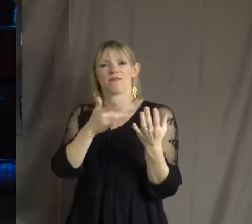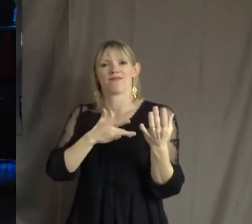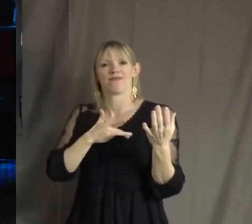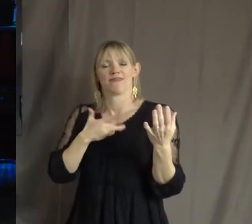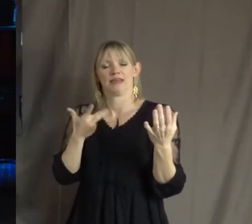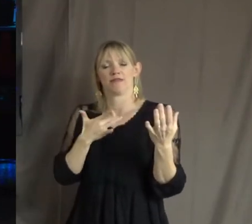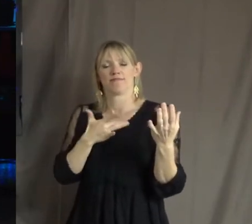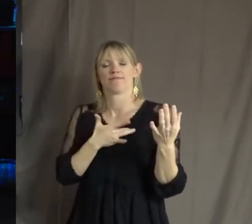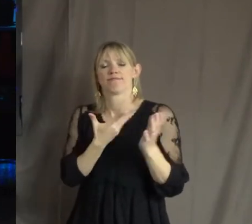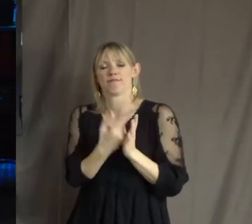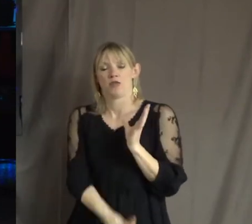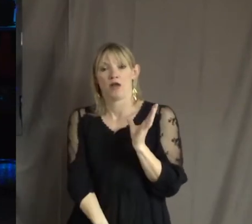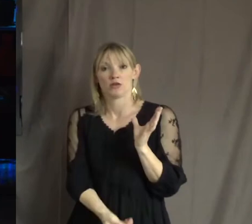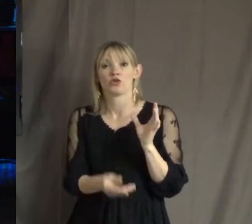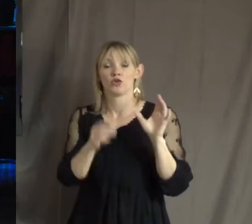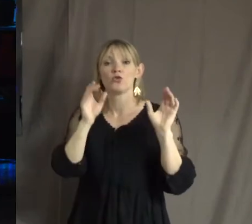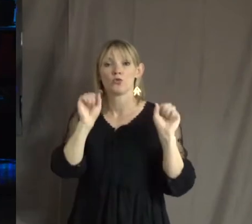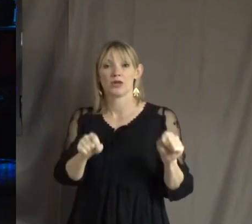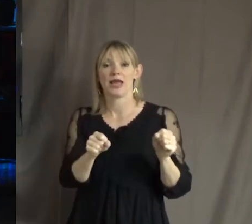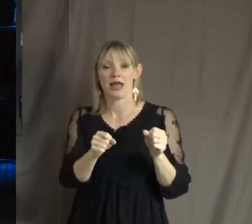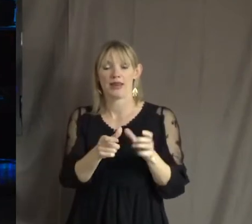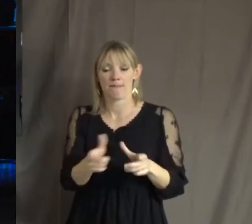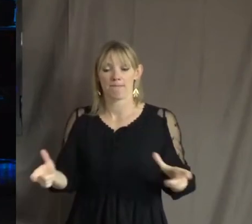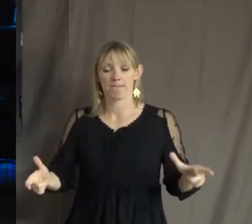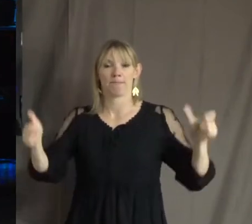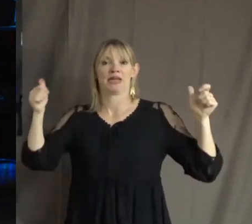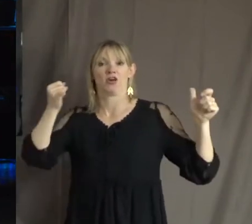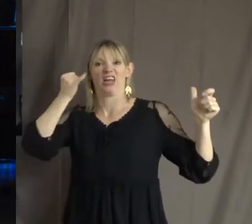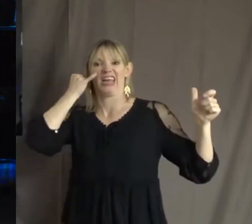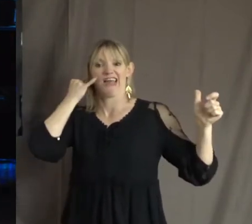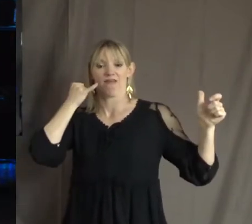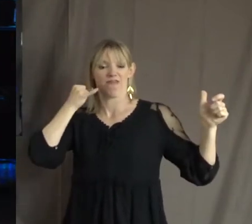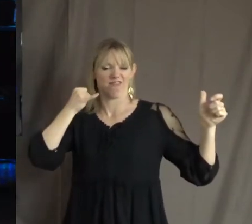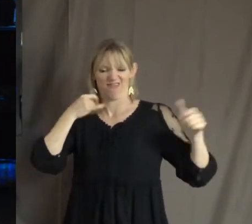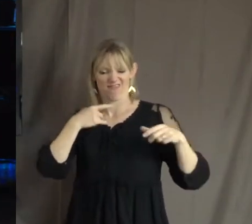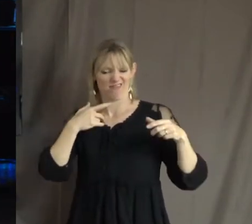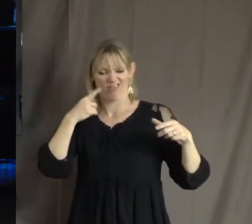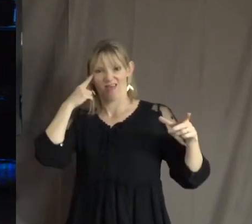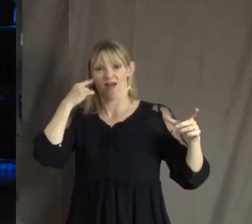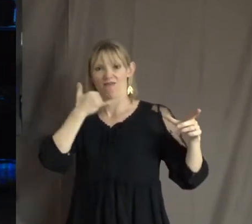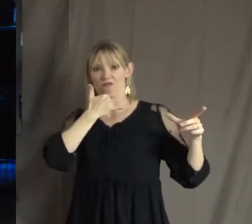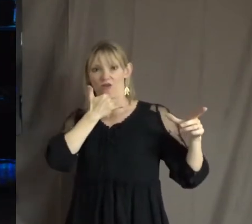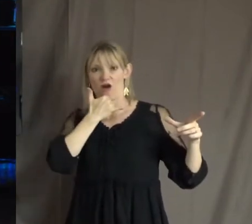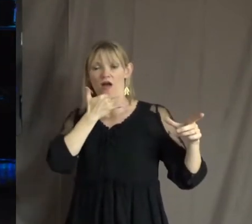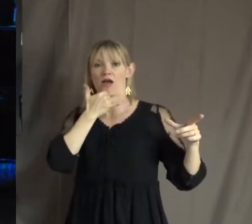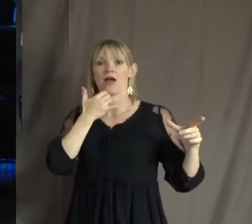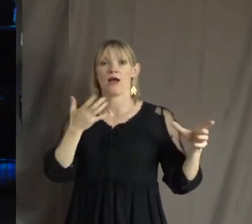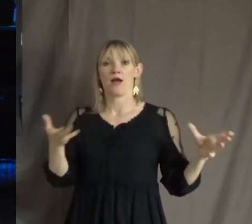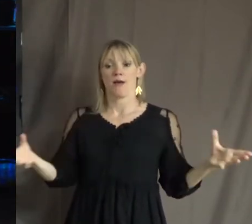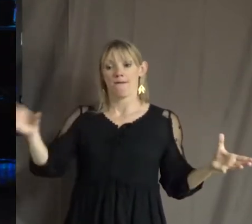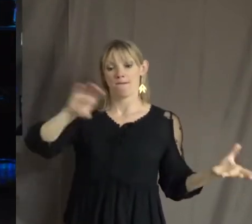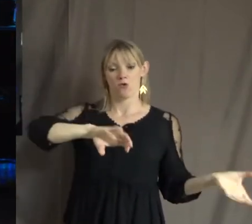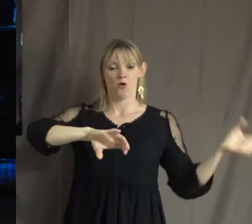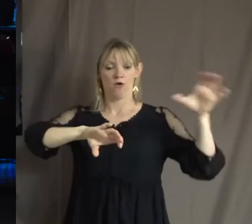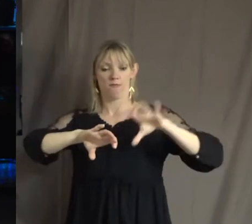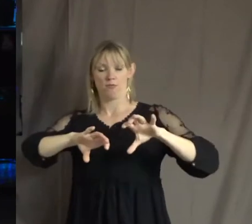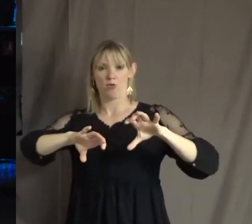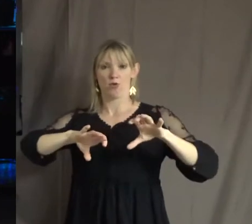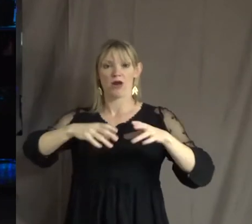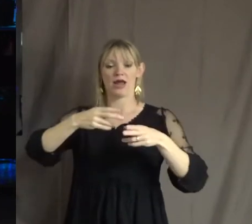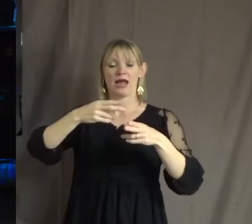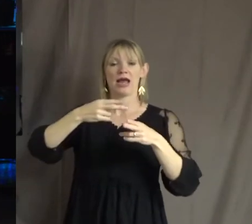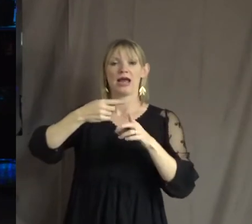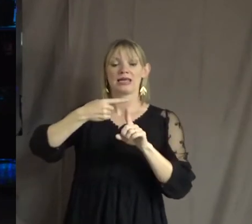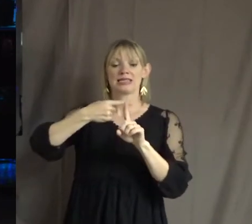size if you miscalculate. Combine ingredients. Set the temperature for just a moderate